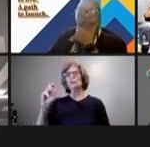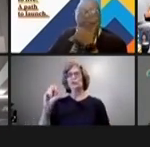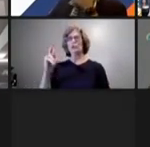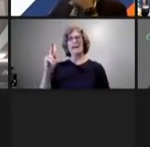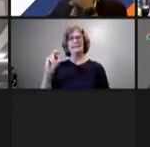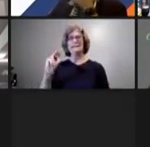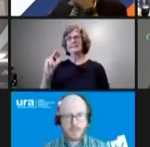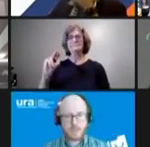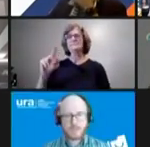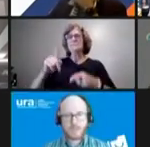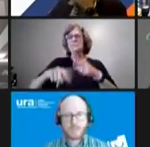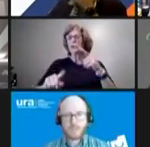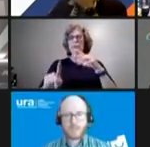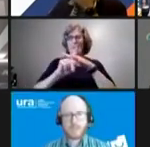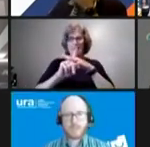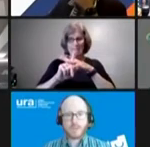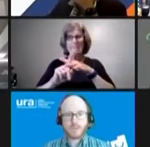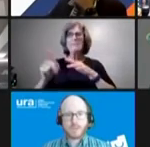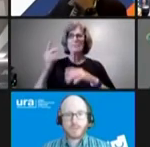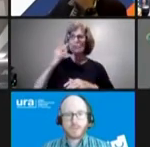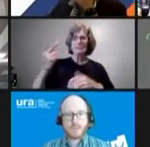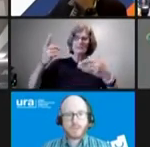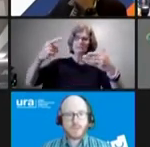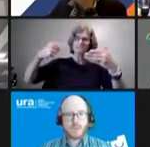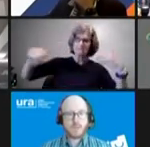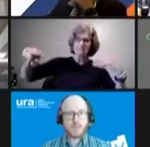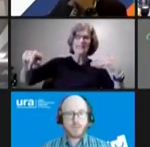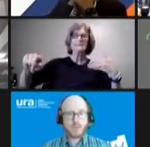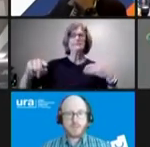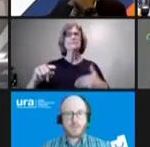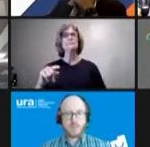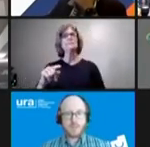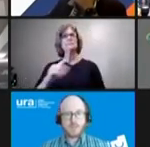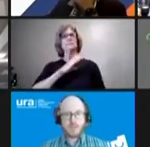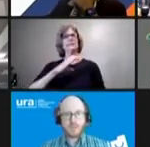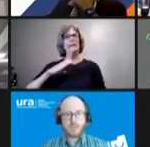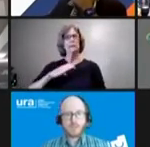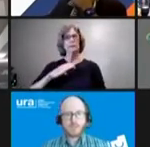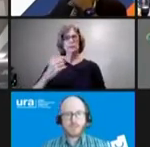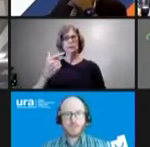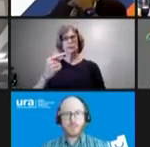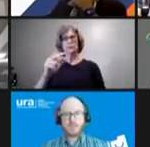us today. We will see him next time. Councilwoman Deb Gross.